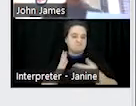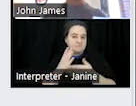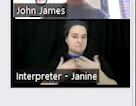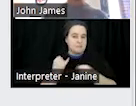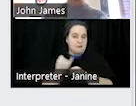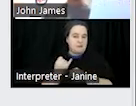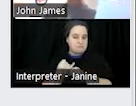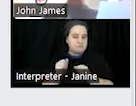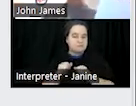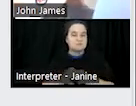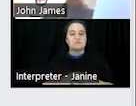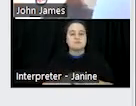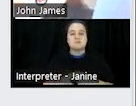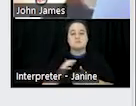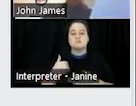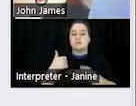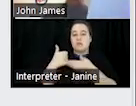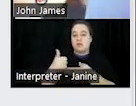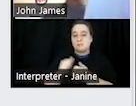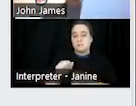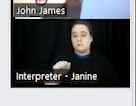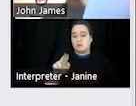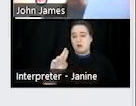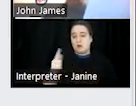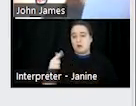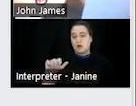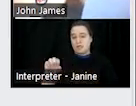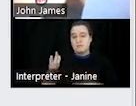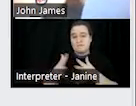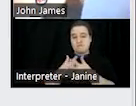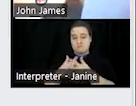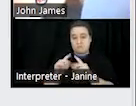campus. I'm helping out with the Aggie football team for spring practices